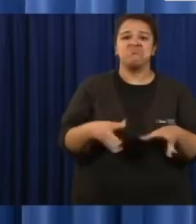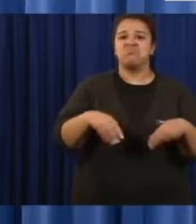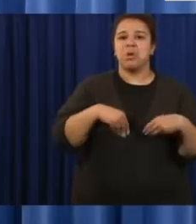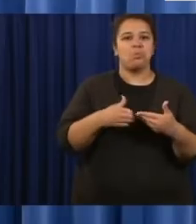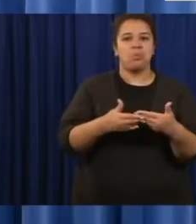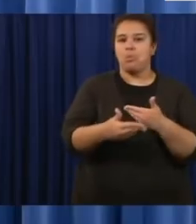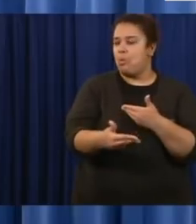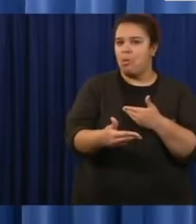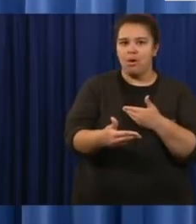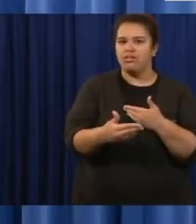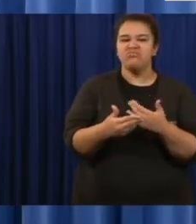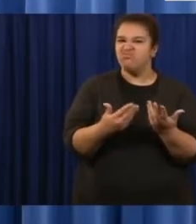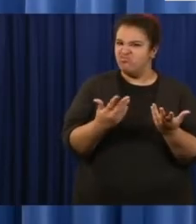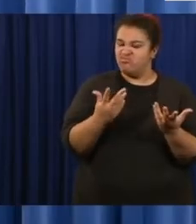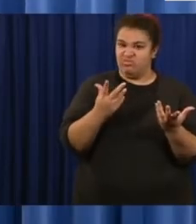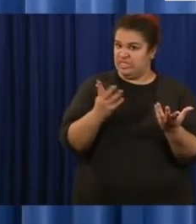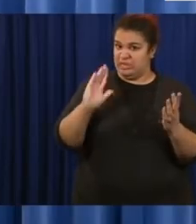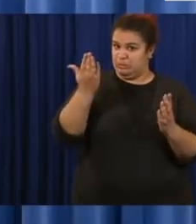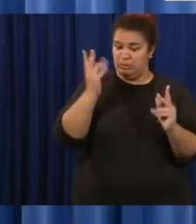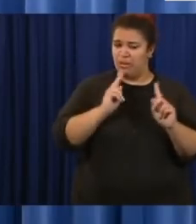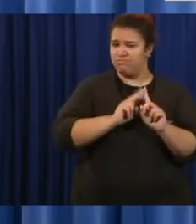and when things will get moving?